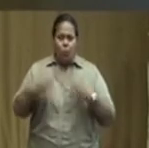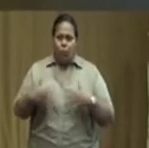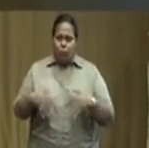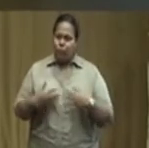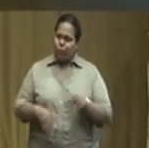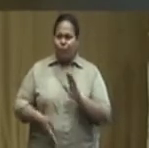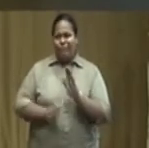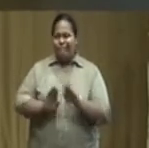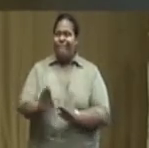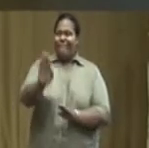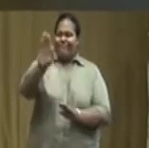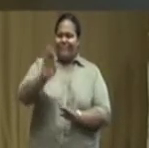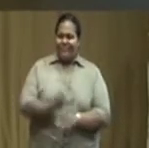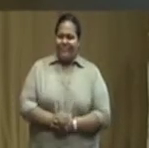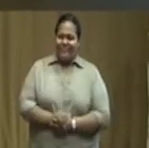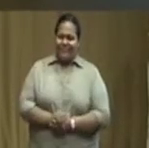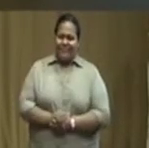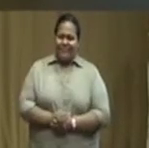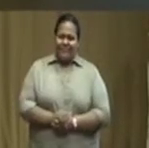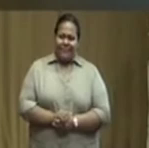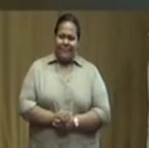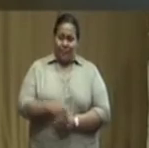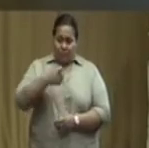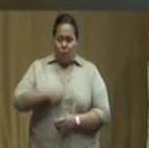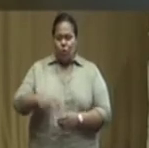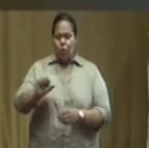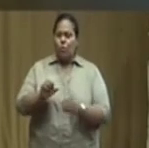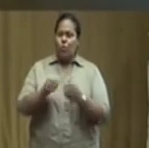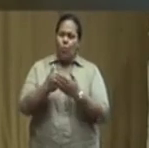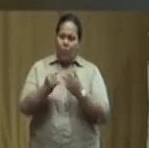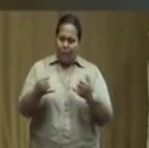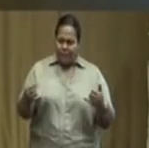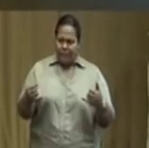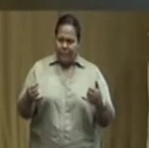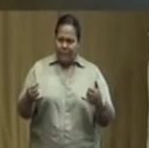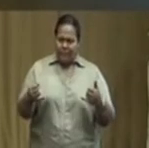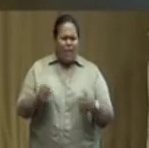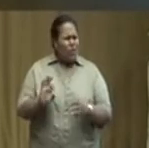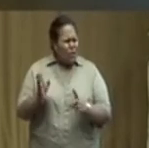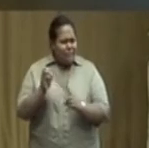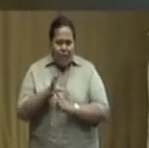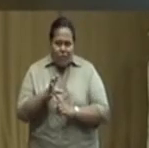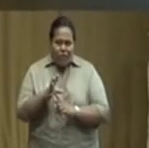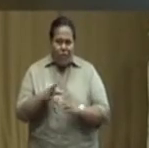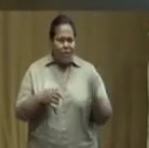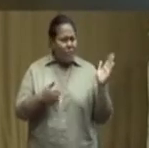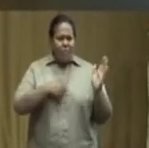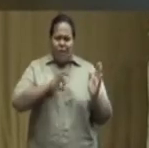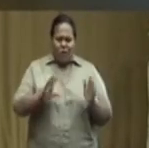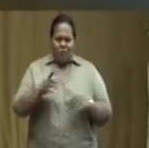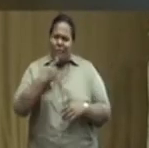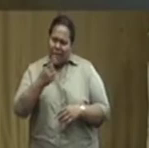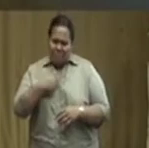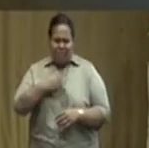these stats, these examples to say that there's anything particularly special about my teaching. I don't see myself as a naturally